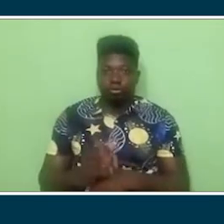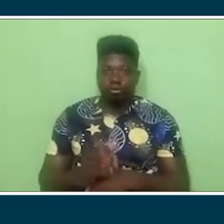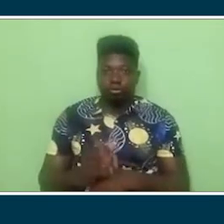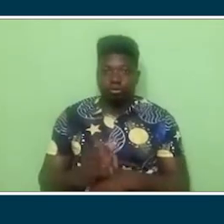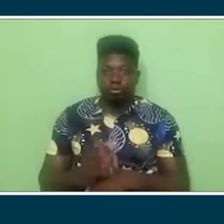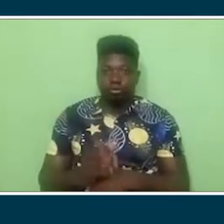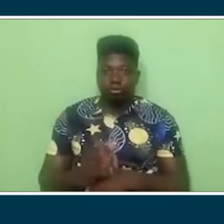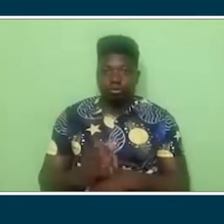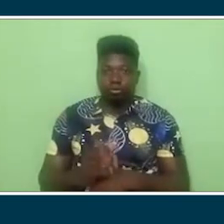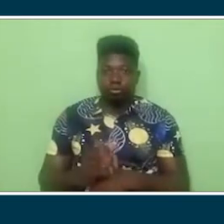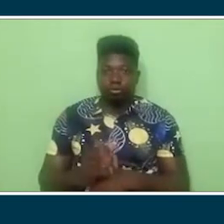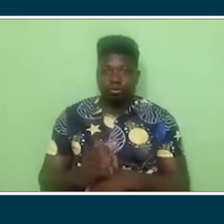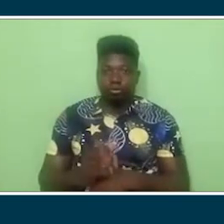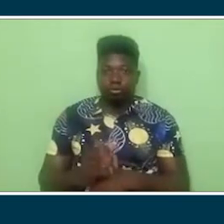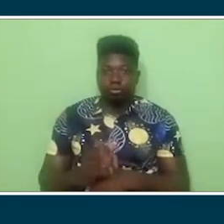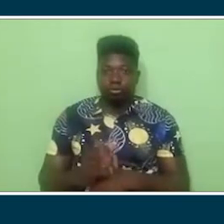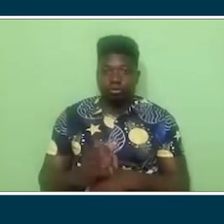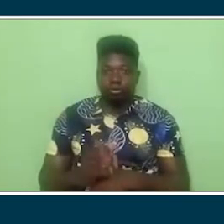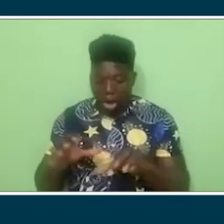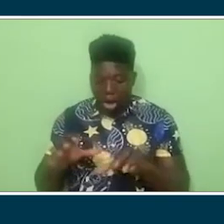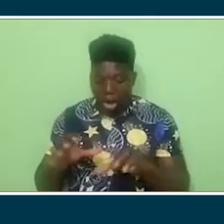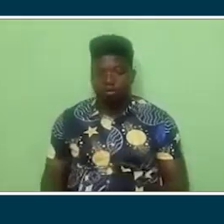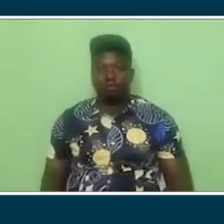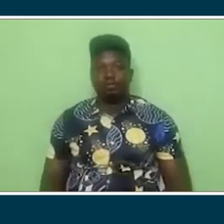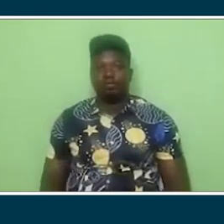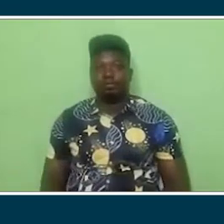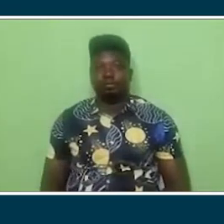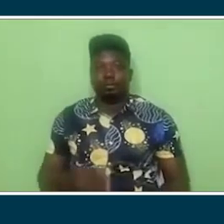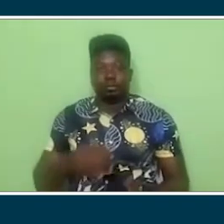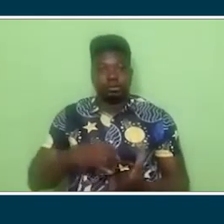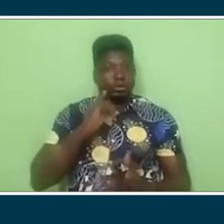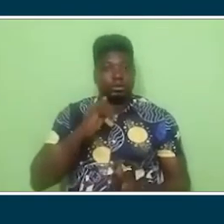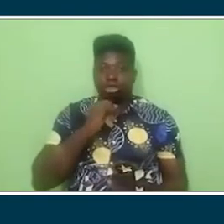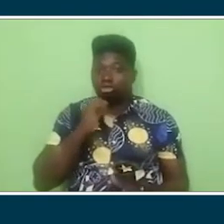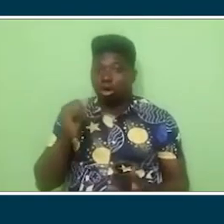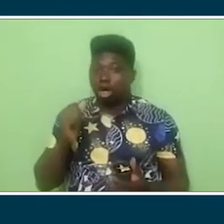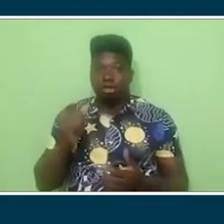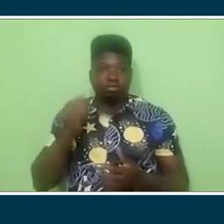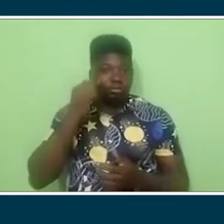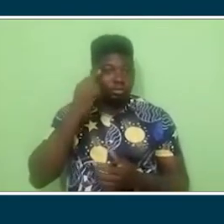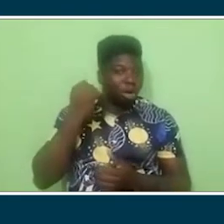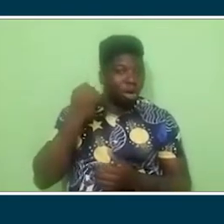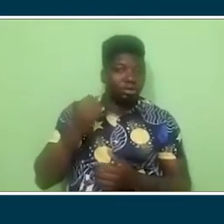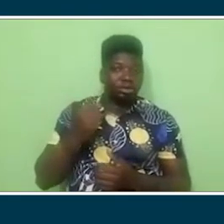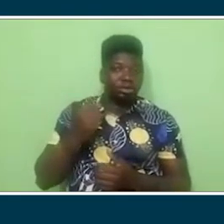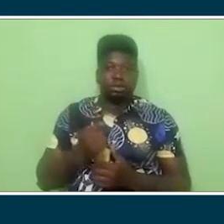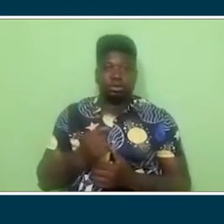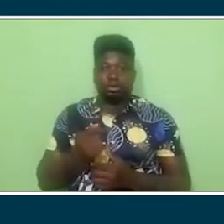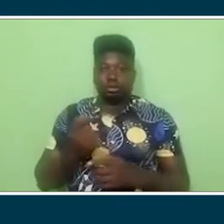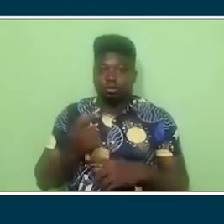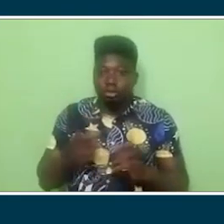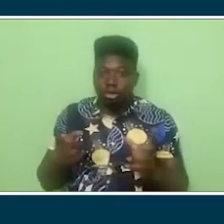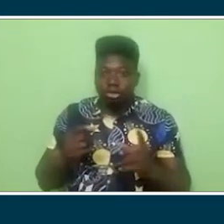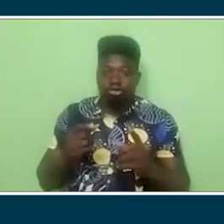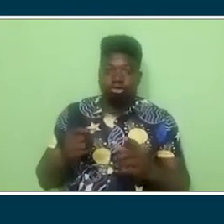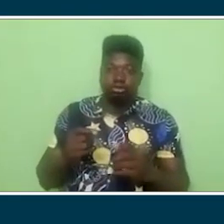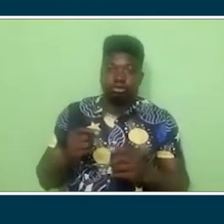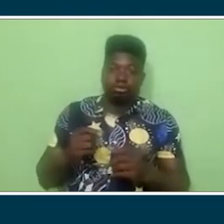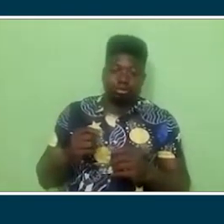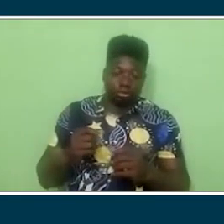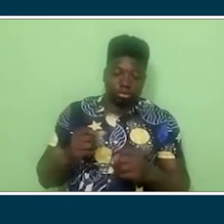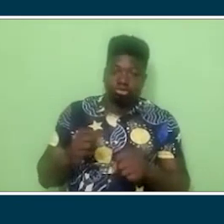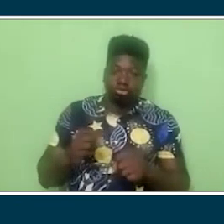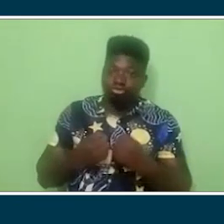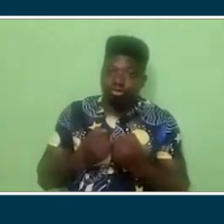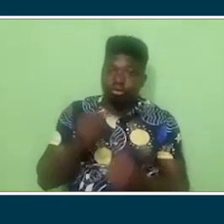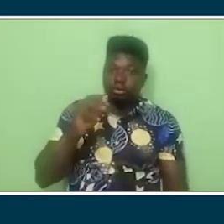of social media, but social media is what makes it international. So it makes something that happens in small town communities